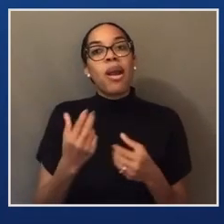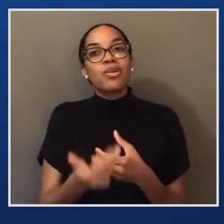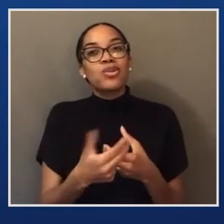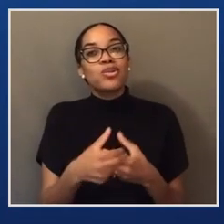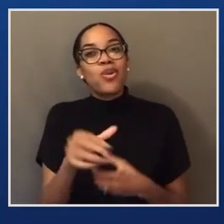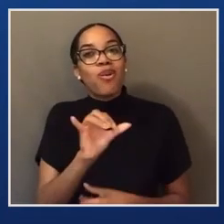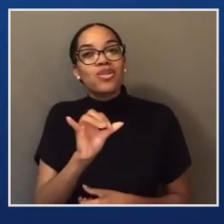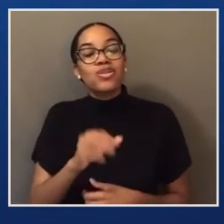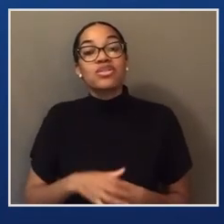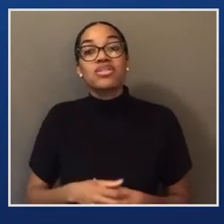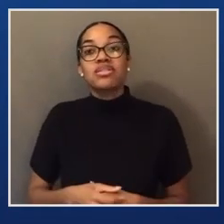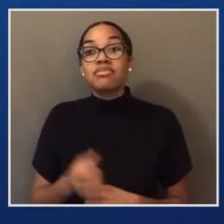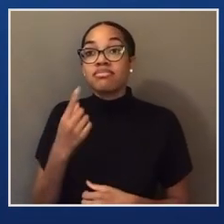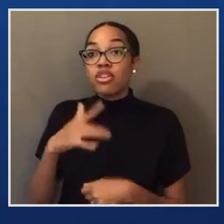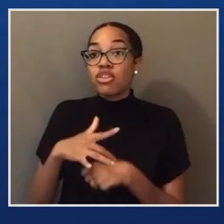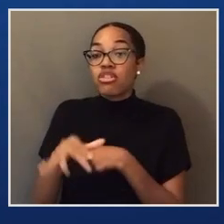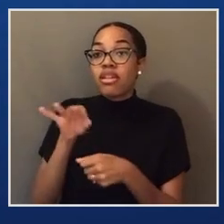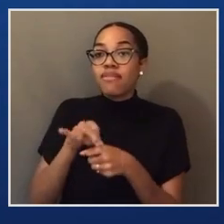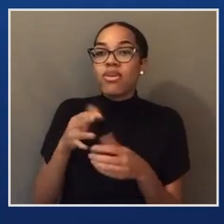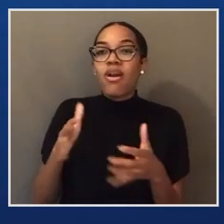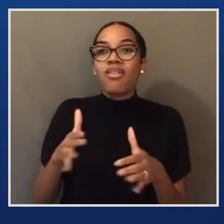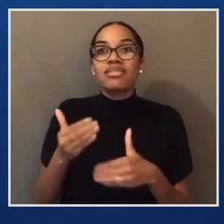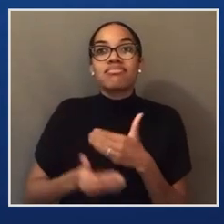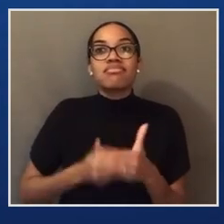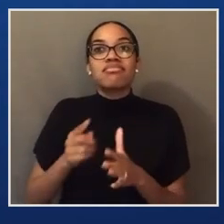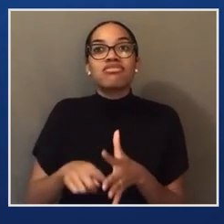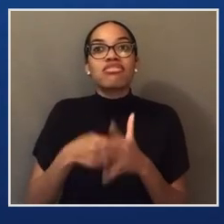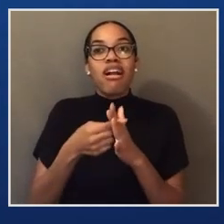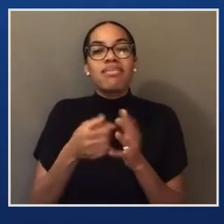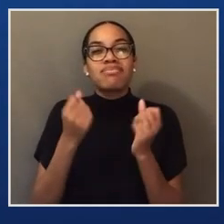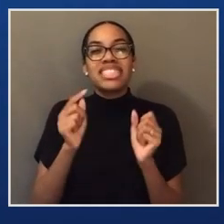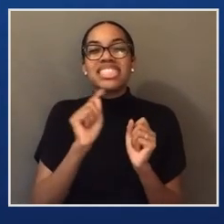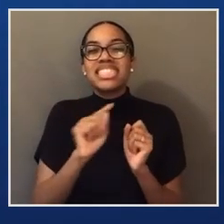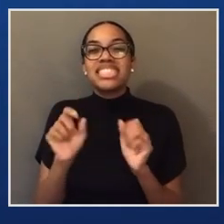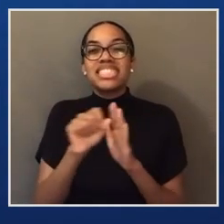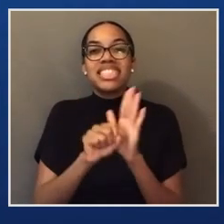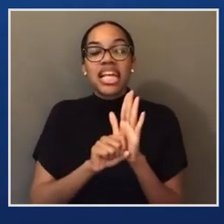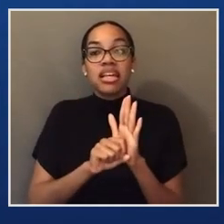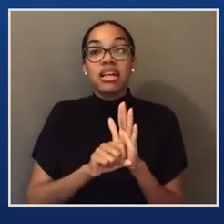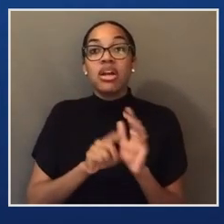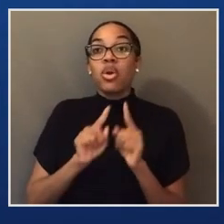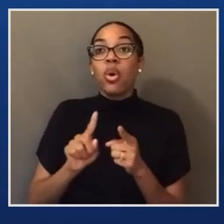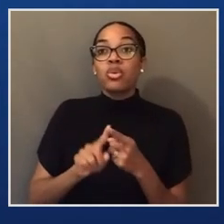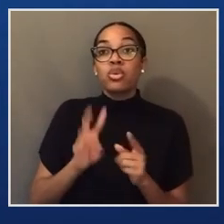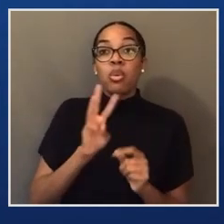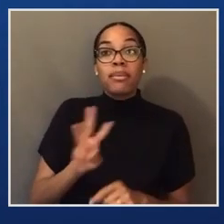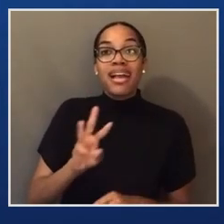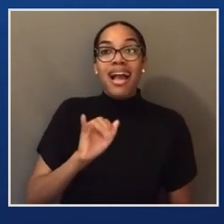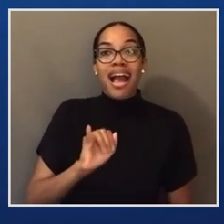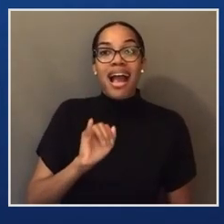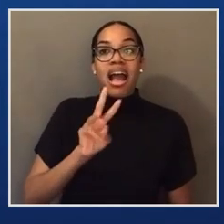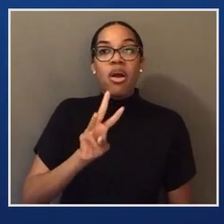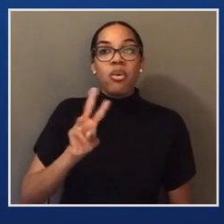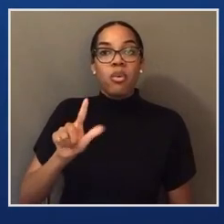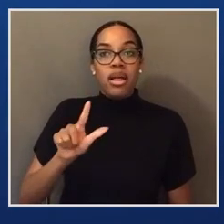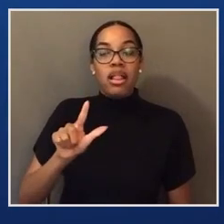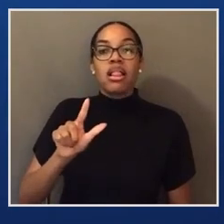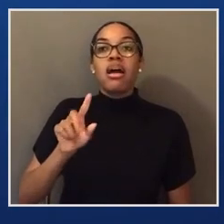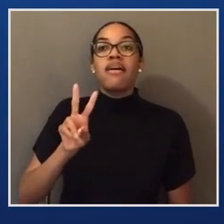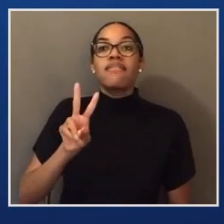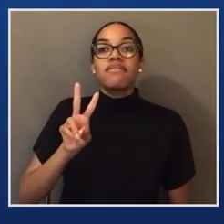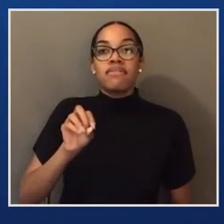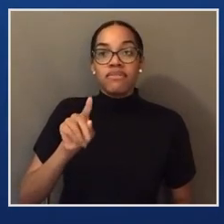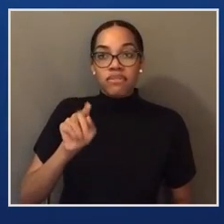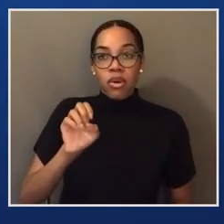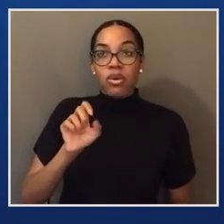in many states. So when you go to iwillvote.com, again, iwillvote.com, you can also